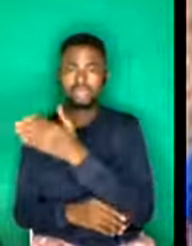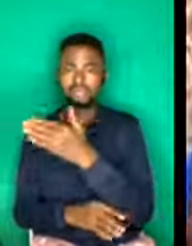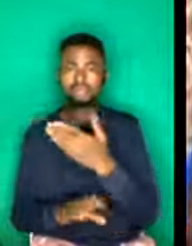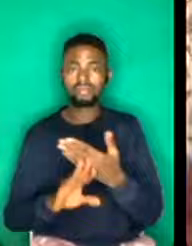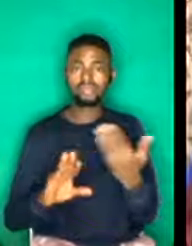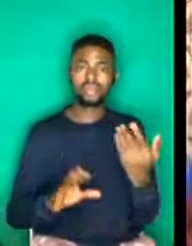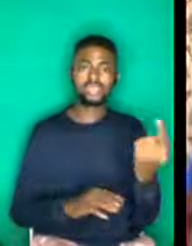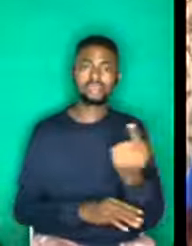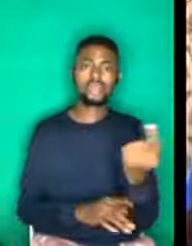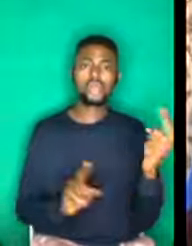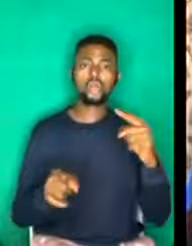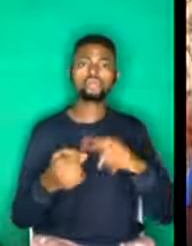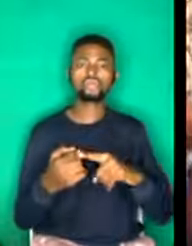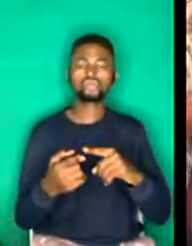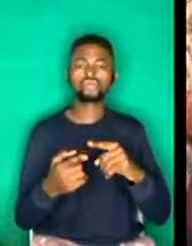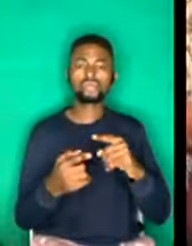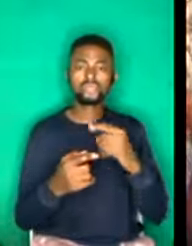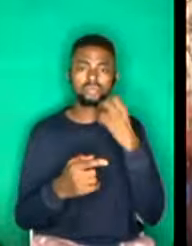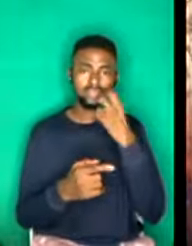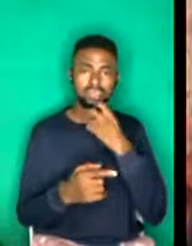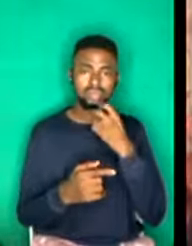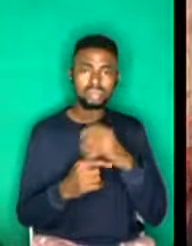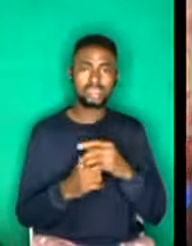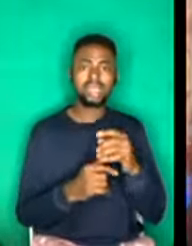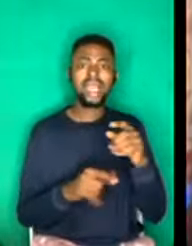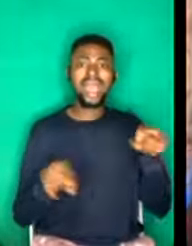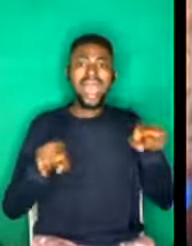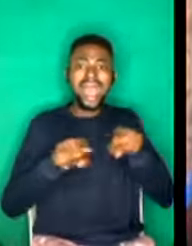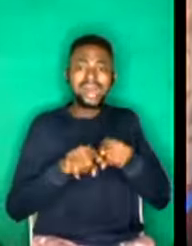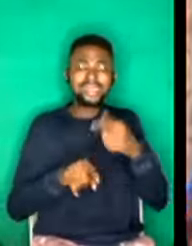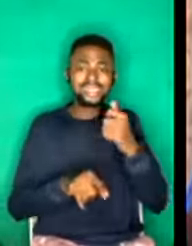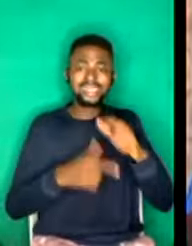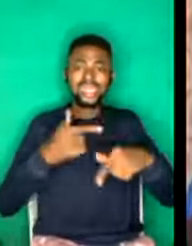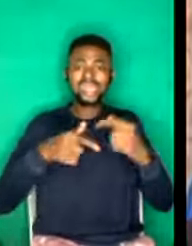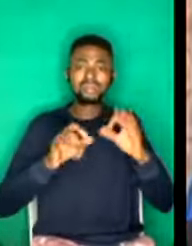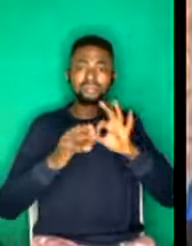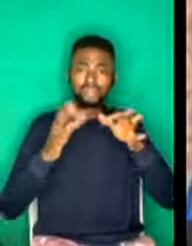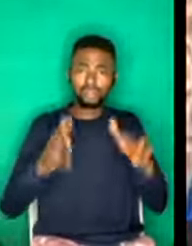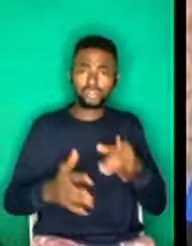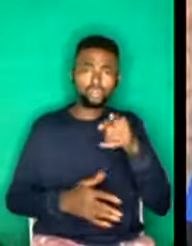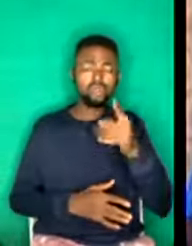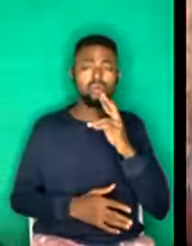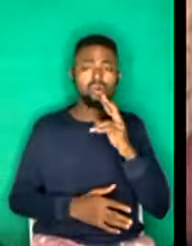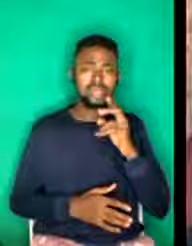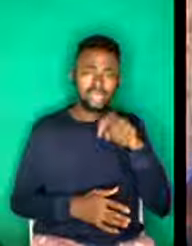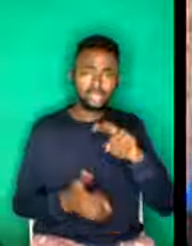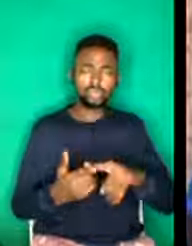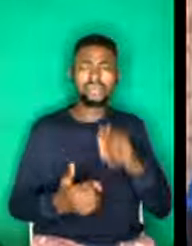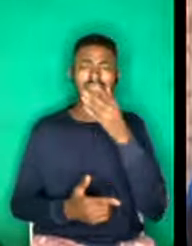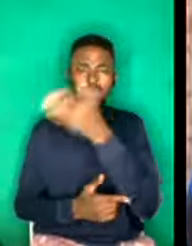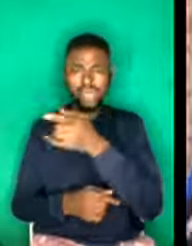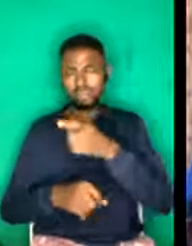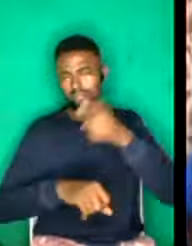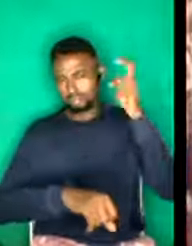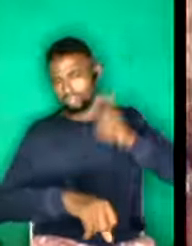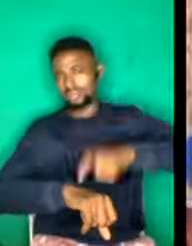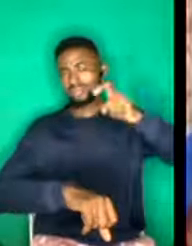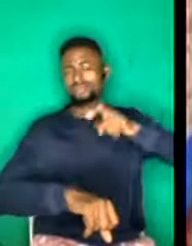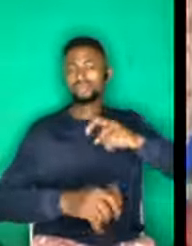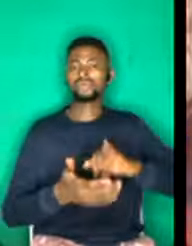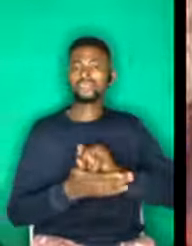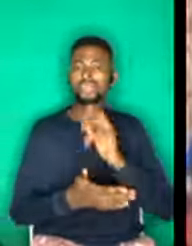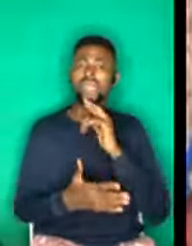So as a sign language interpreter, the communication. So you have to be there. You have to be on time. So those are just some of the